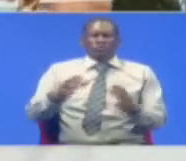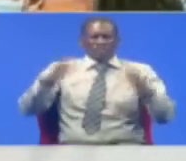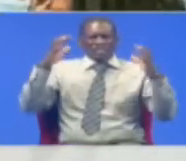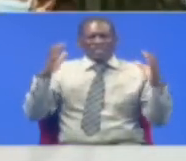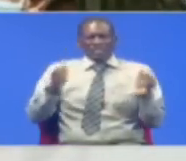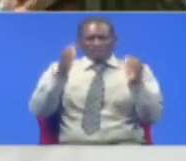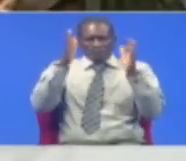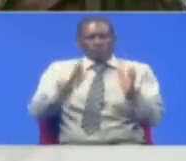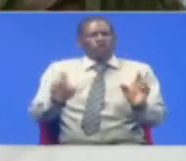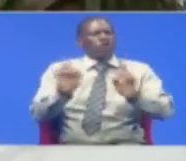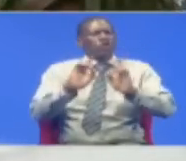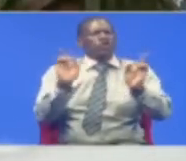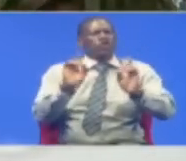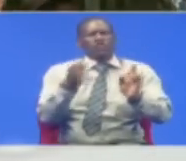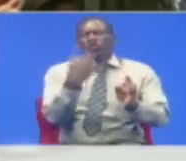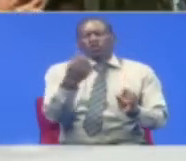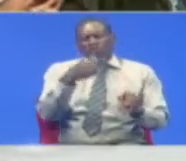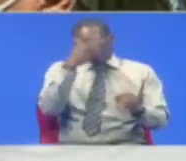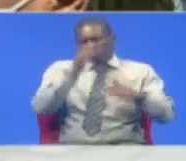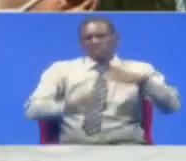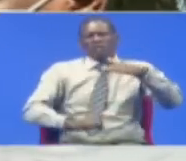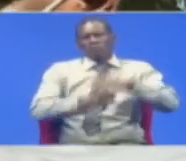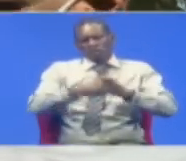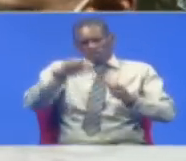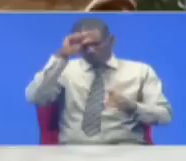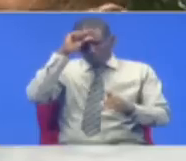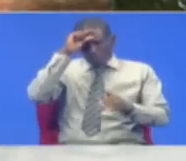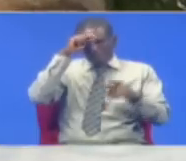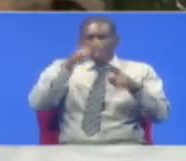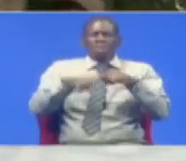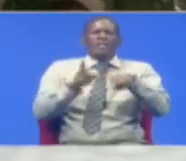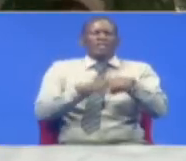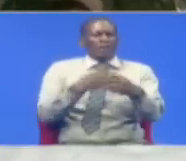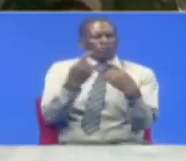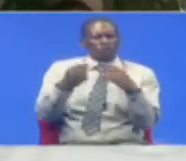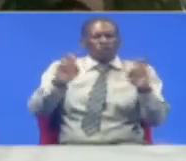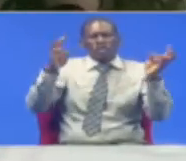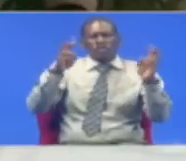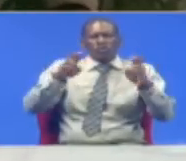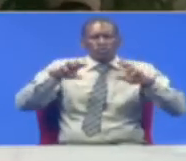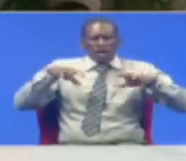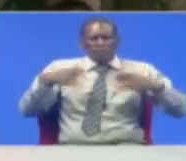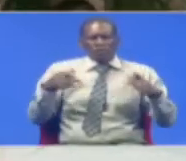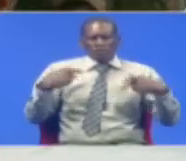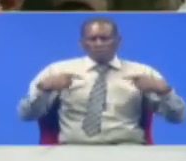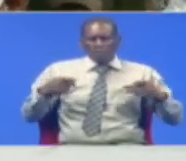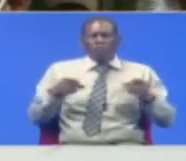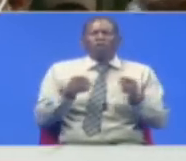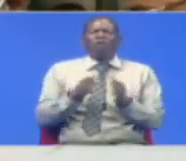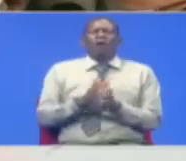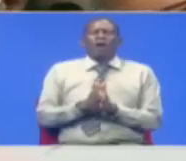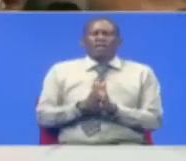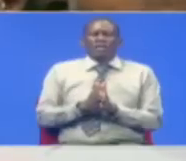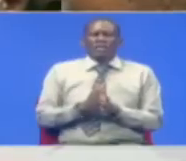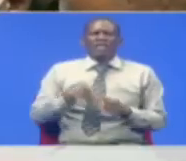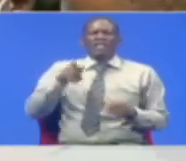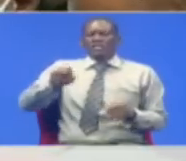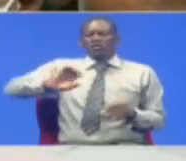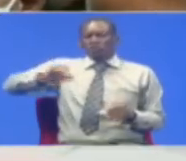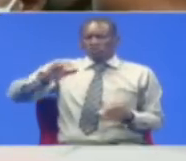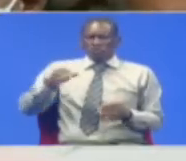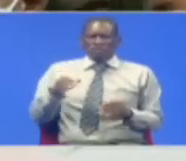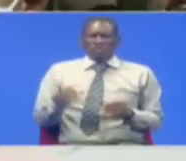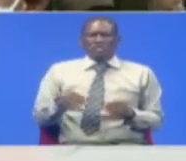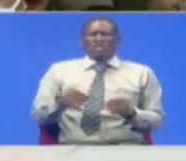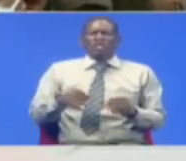of the government of the day, but when it came to issues which concerned the people and his constituents, he was always